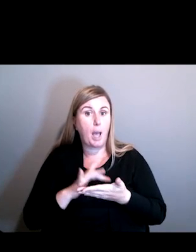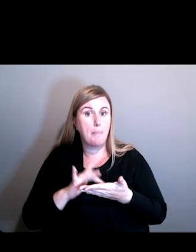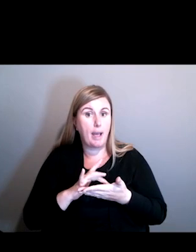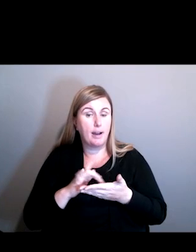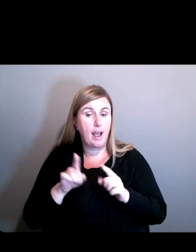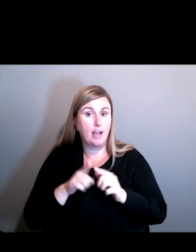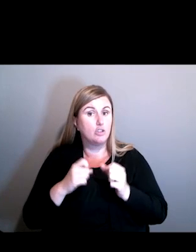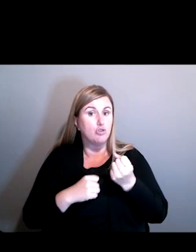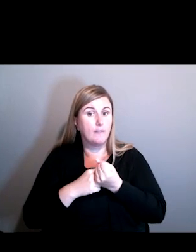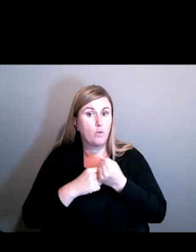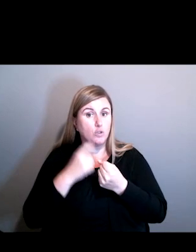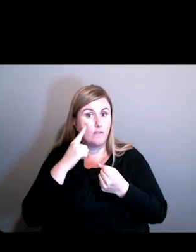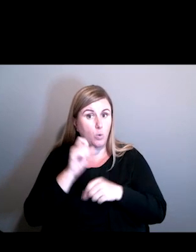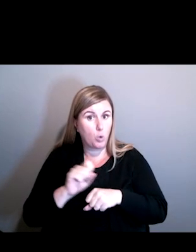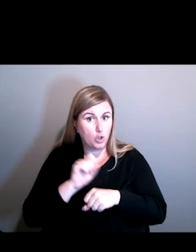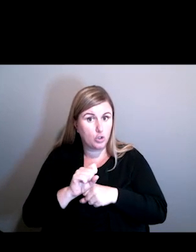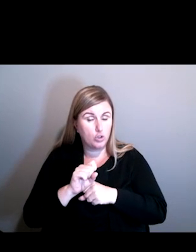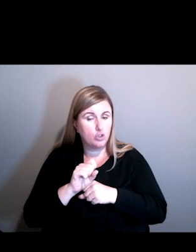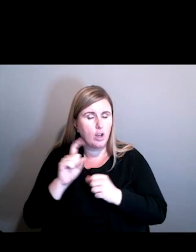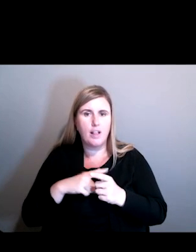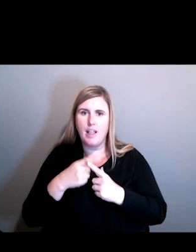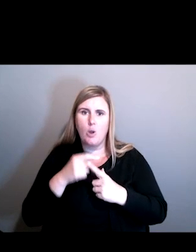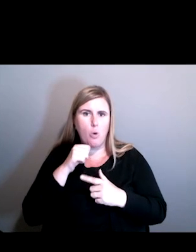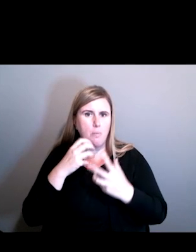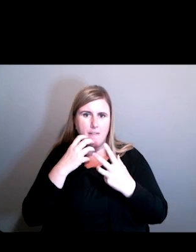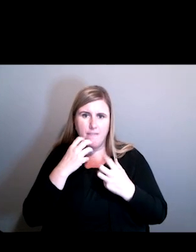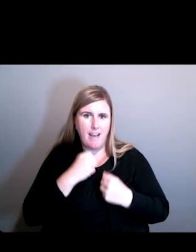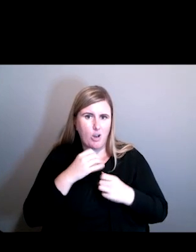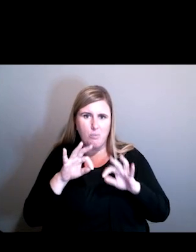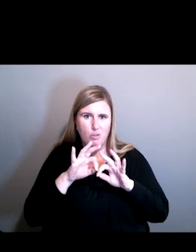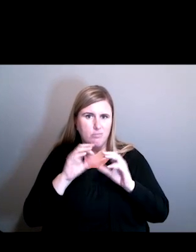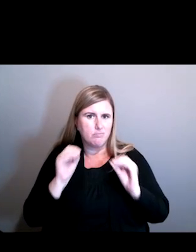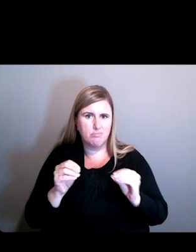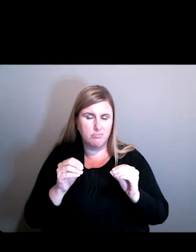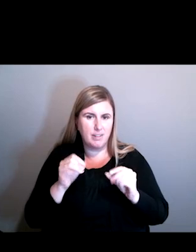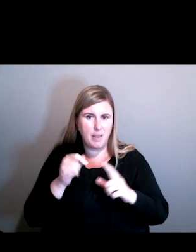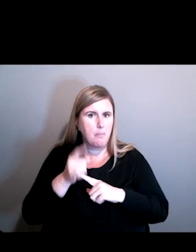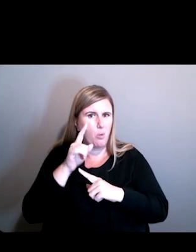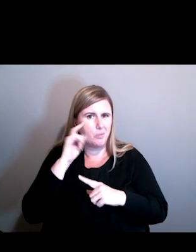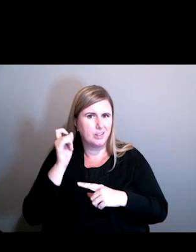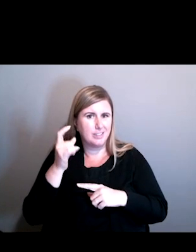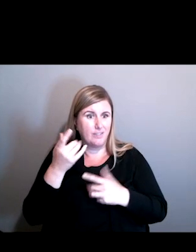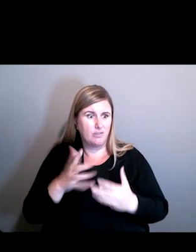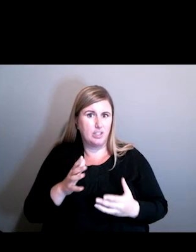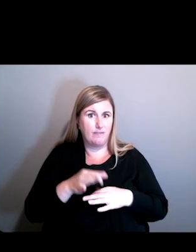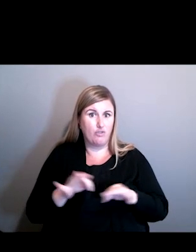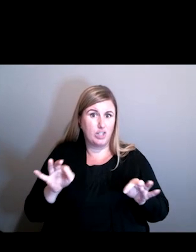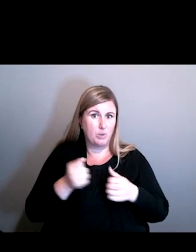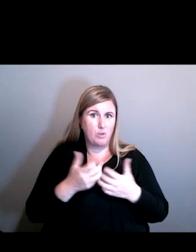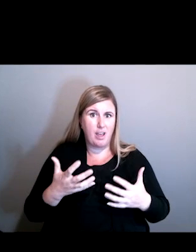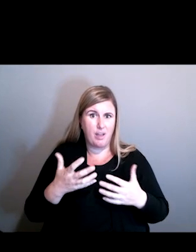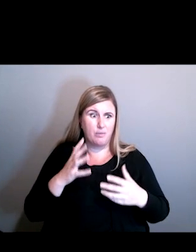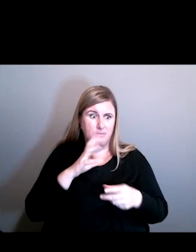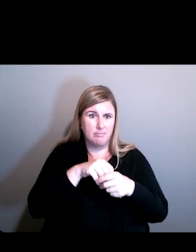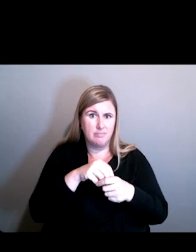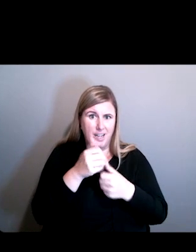that iPad as a reinforcer for work, it won't be valuable in that moment, because if they got it for free